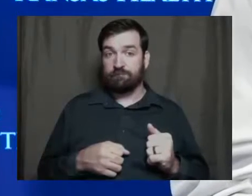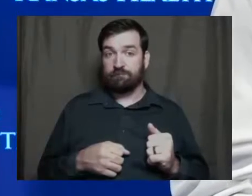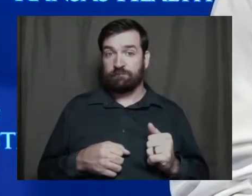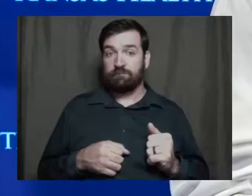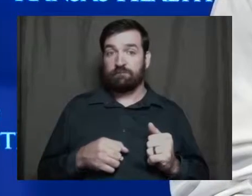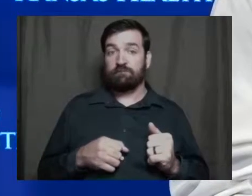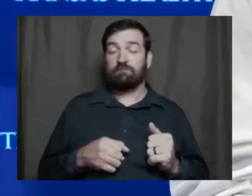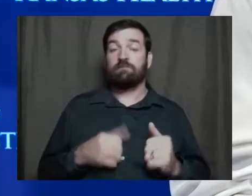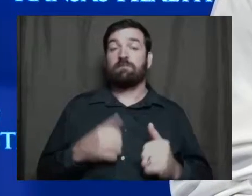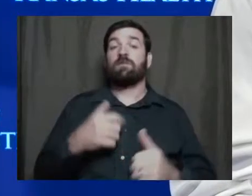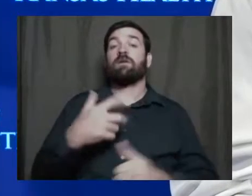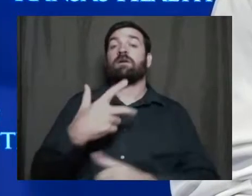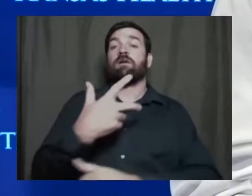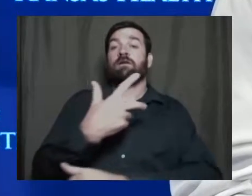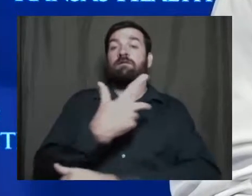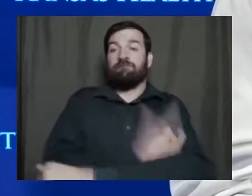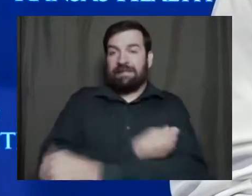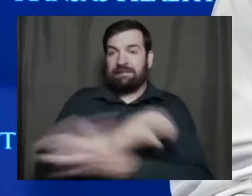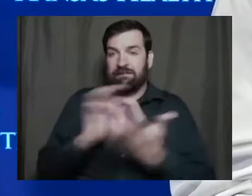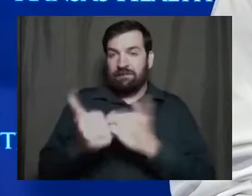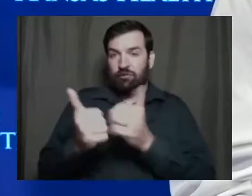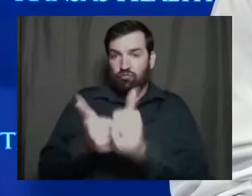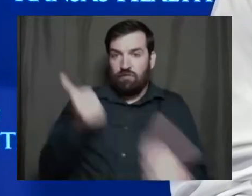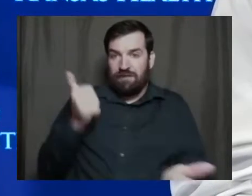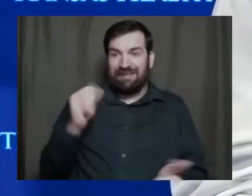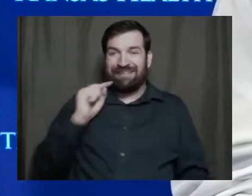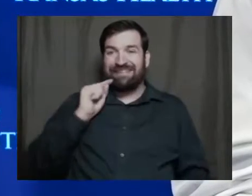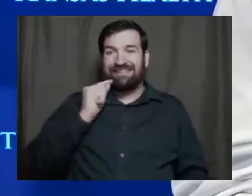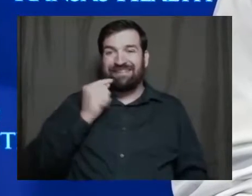vaccination is the way to prevent severe hospitalization and